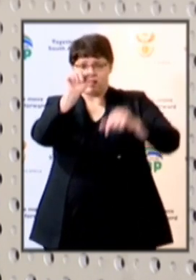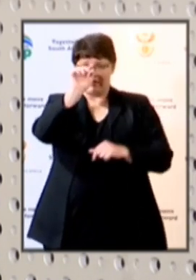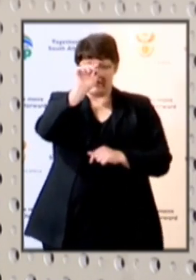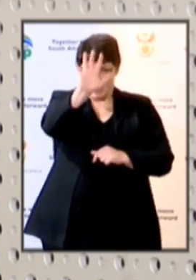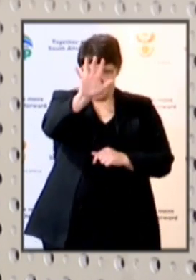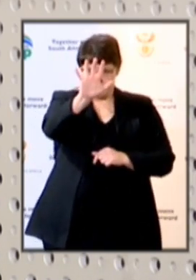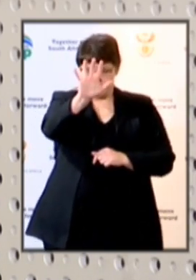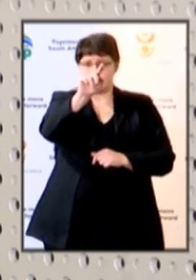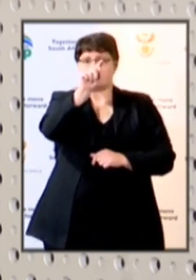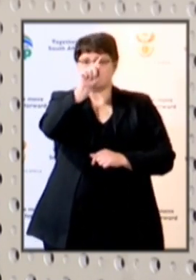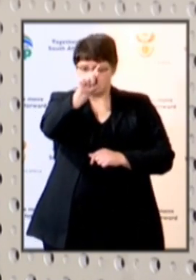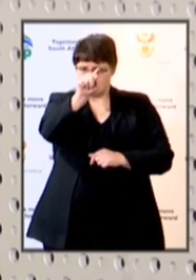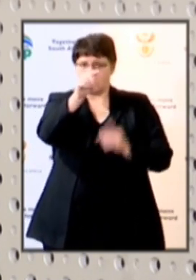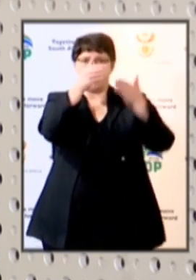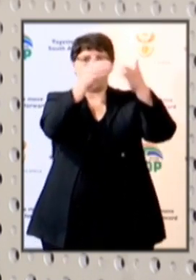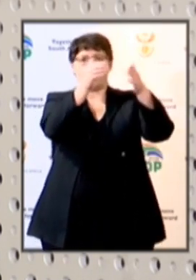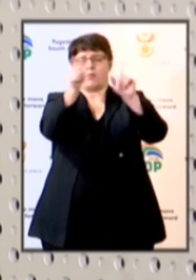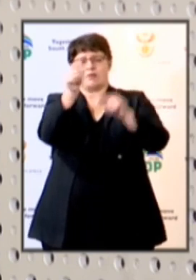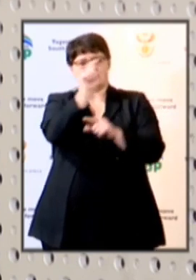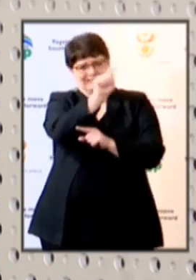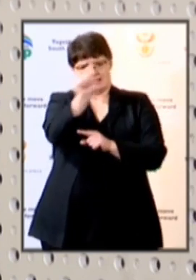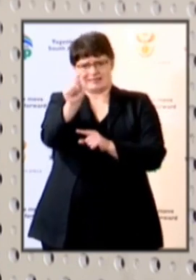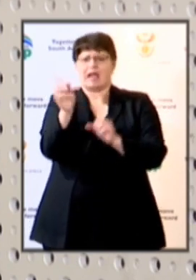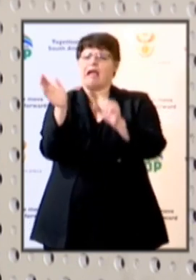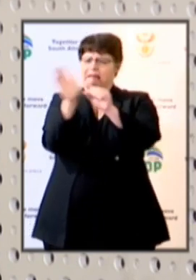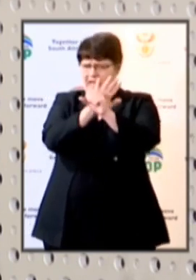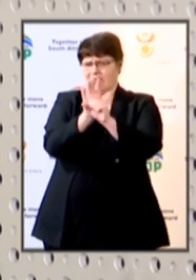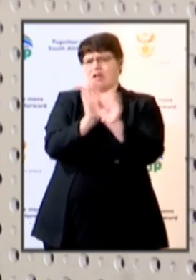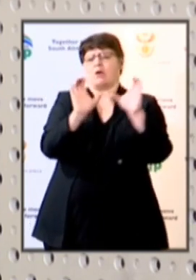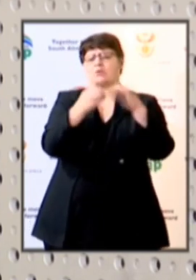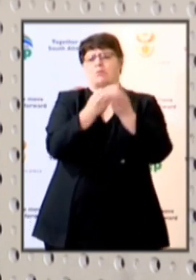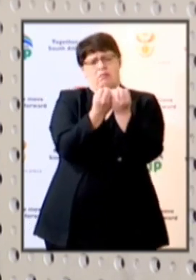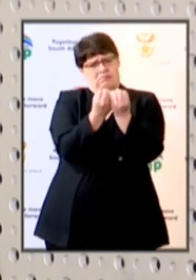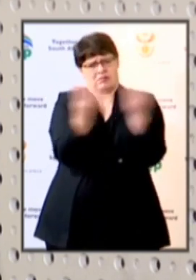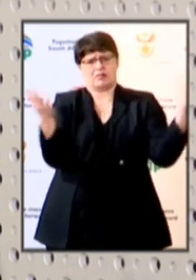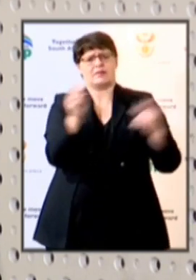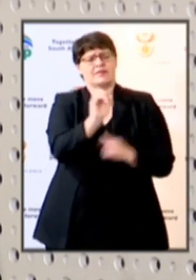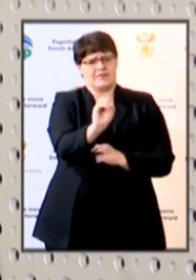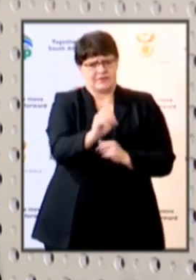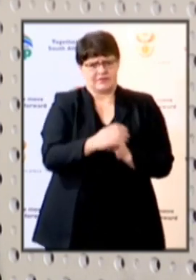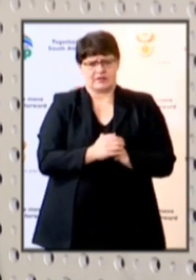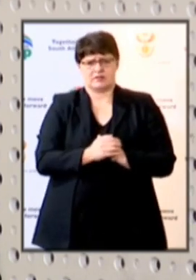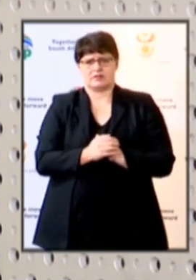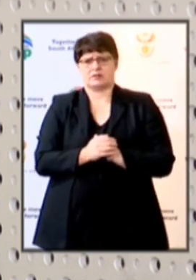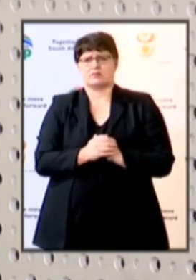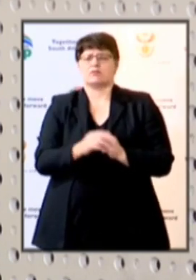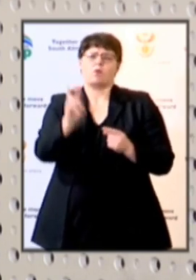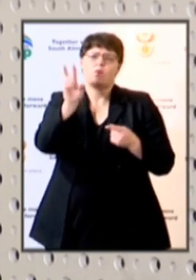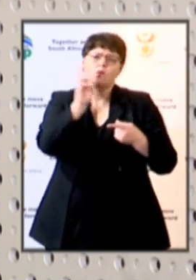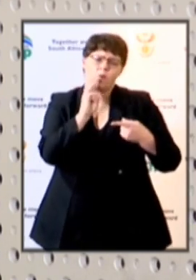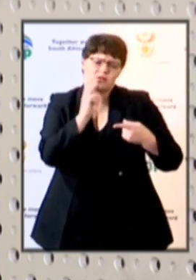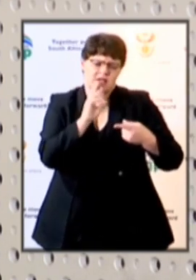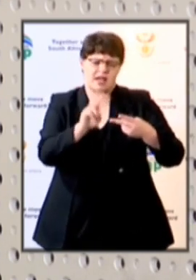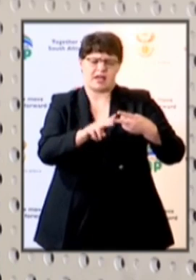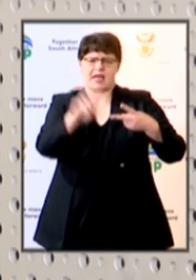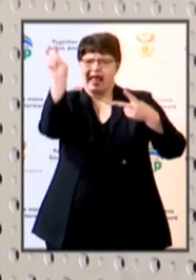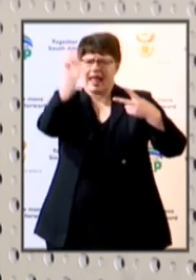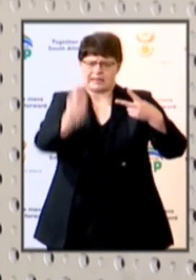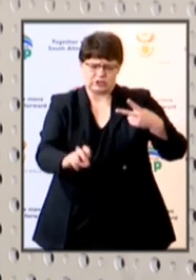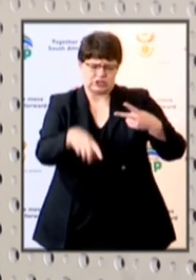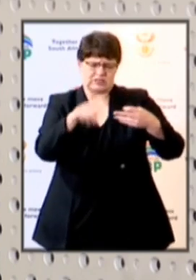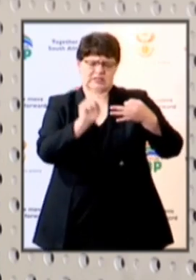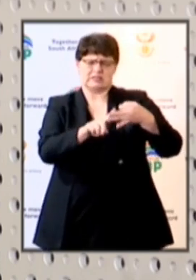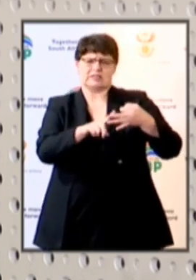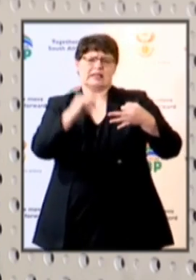is already extensive. They cover many sectors already. All of energy and water, sanitation,